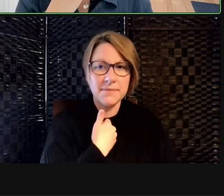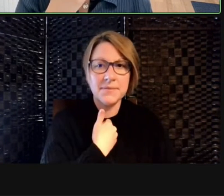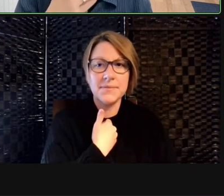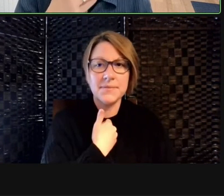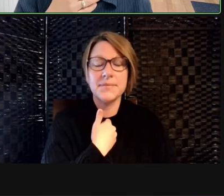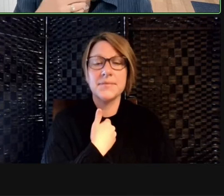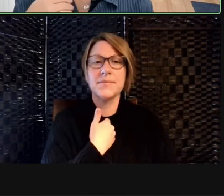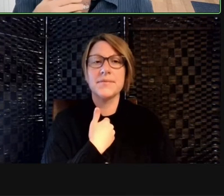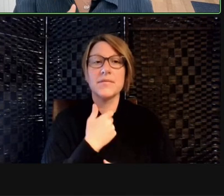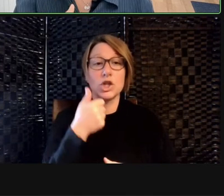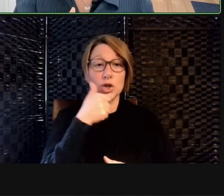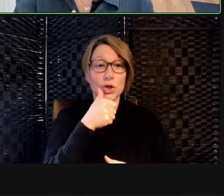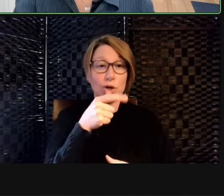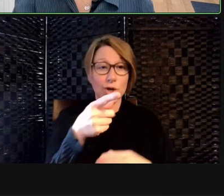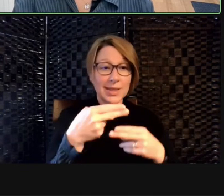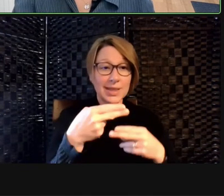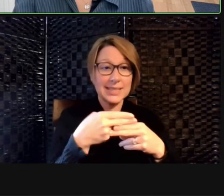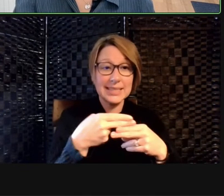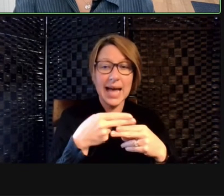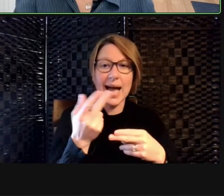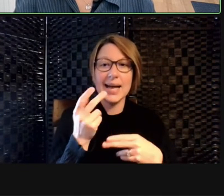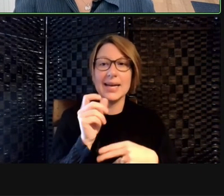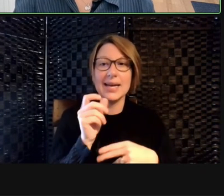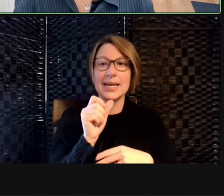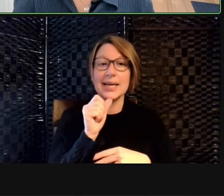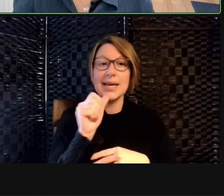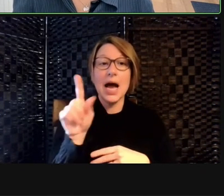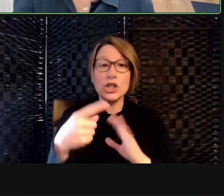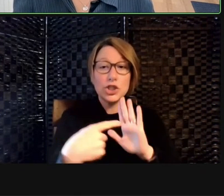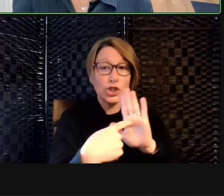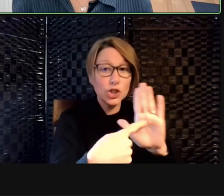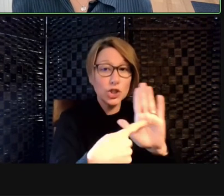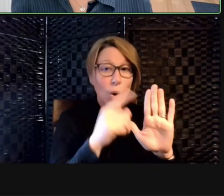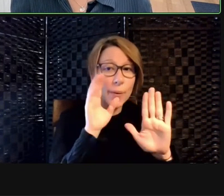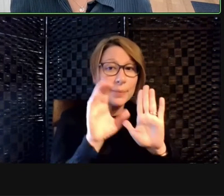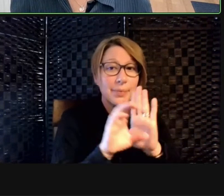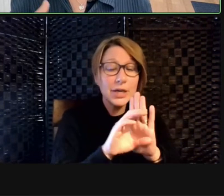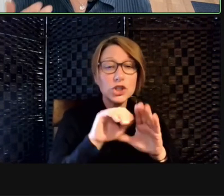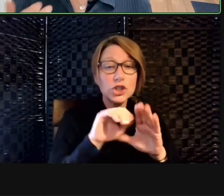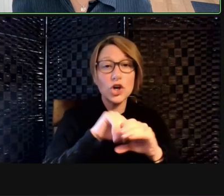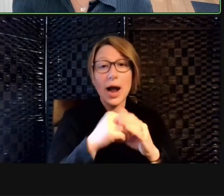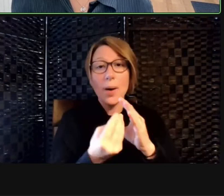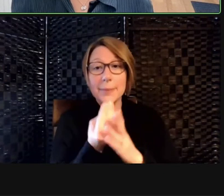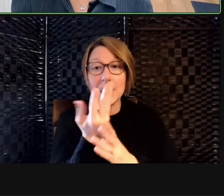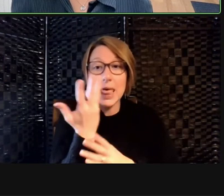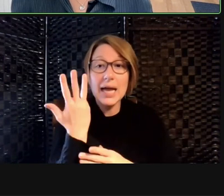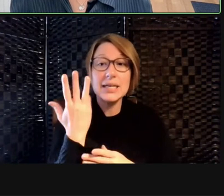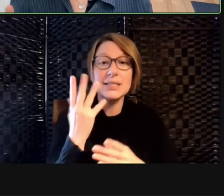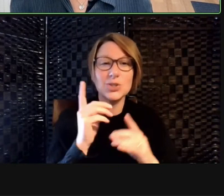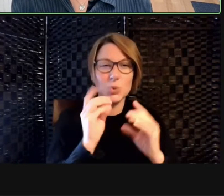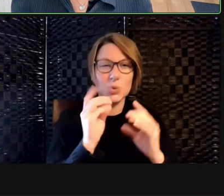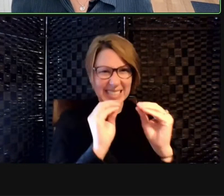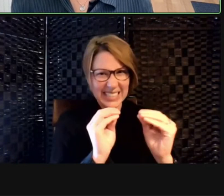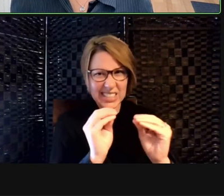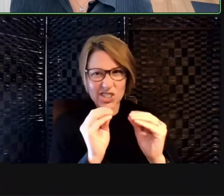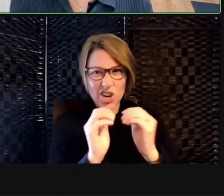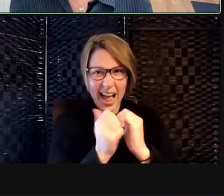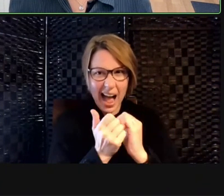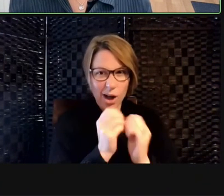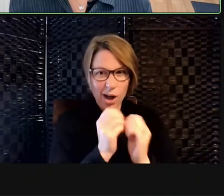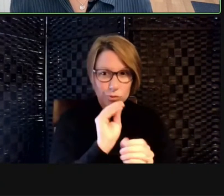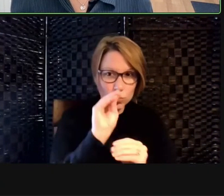girl here in this slide, we're not just going to show her a picture about how plants grow, but we're going to teach her how to